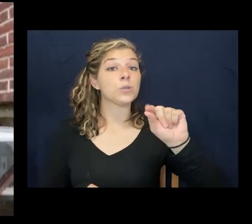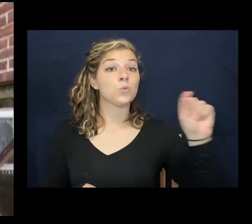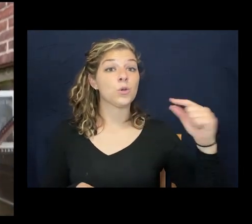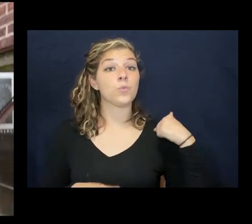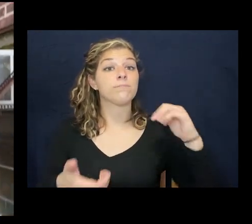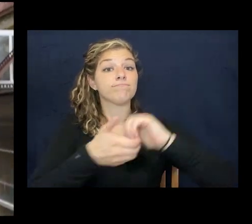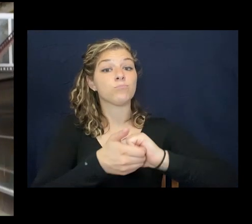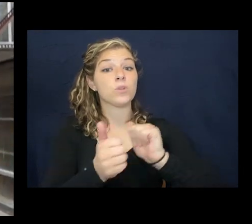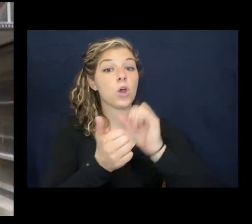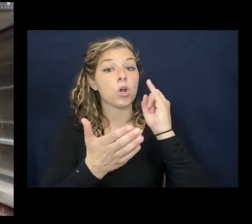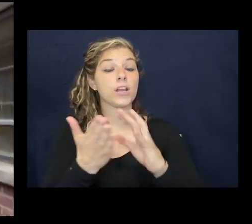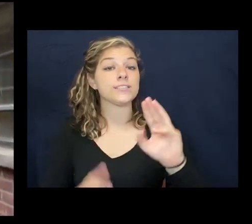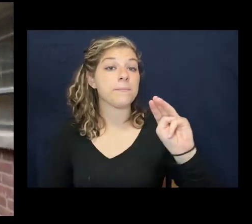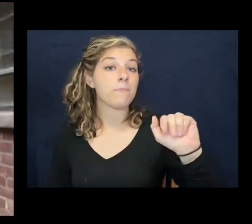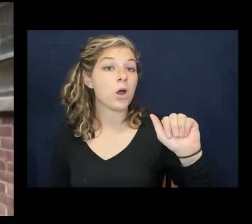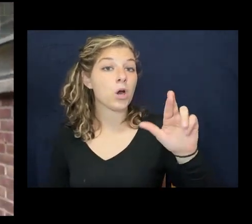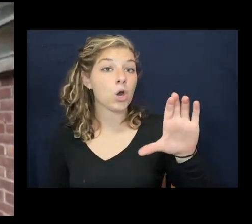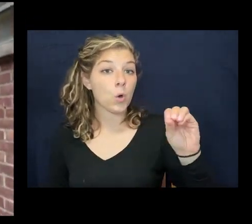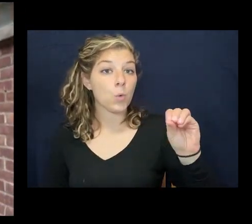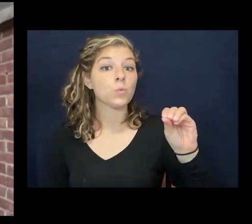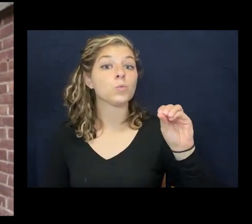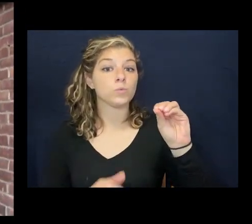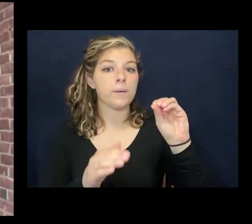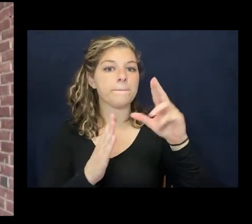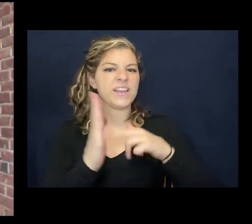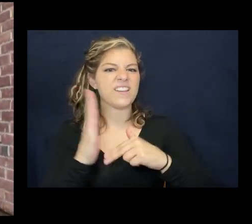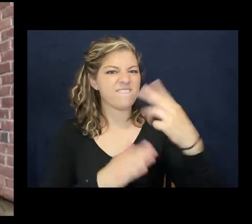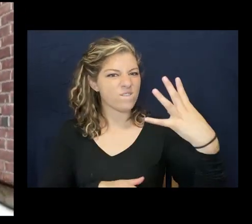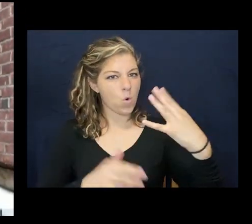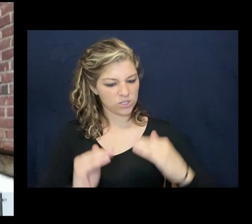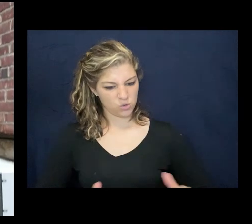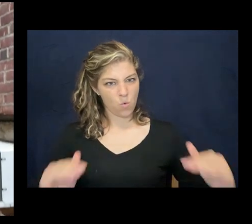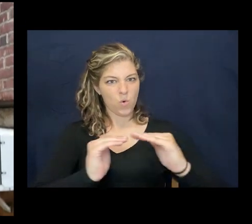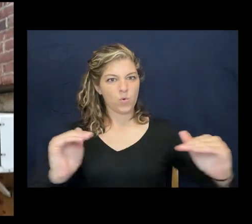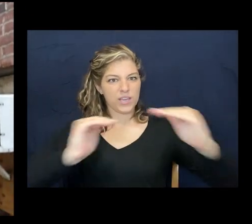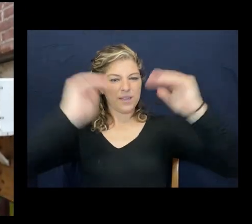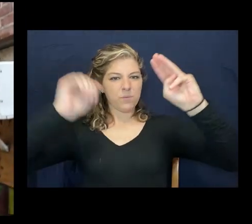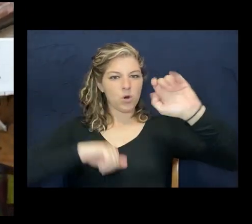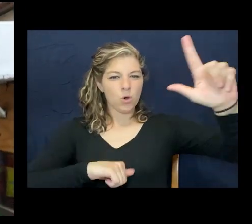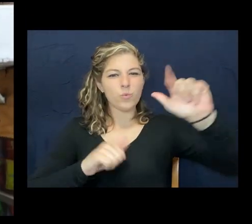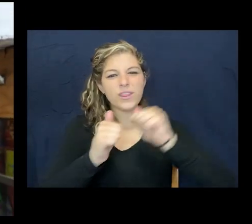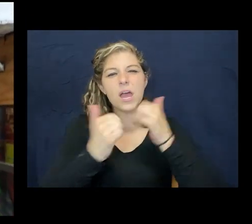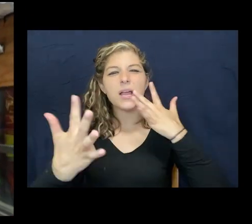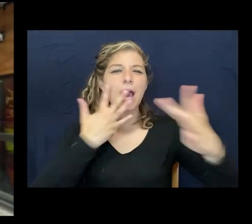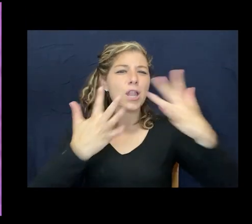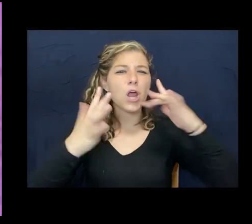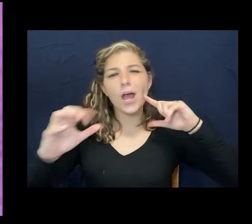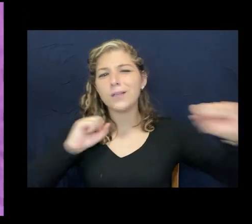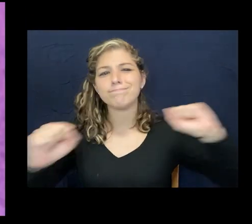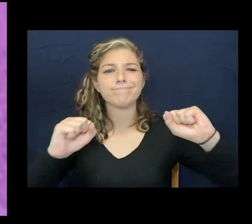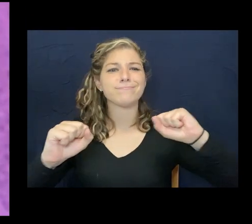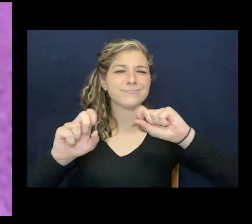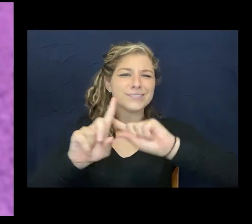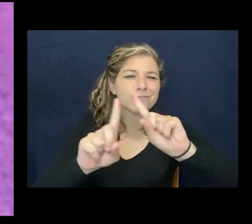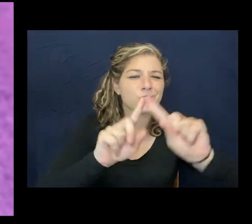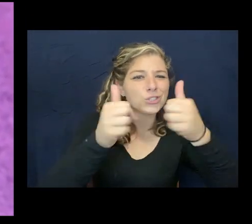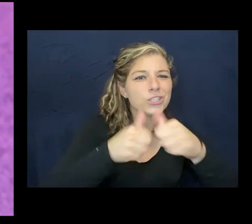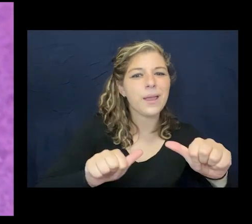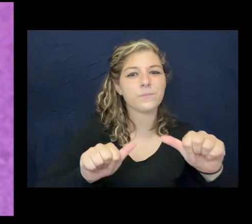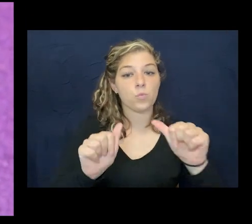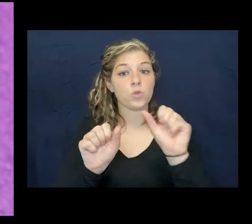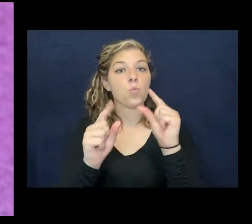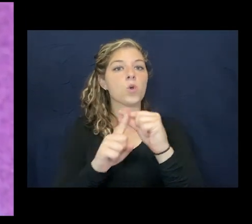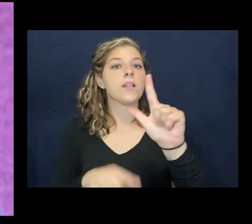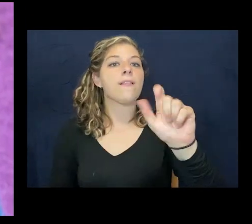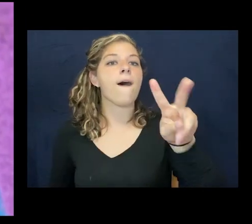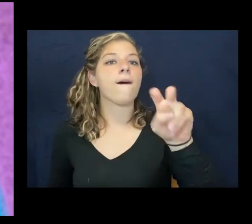2020, we worked with artist Marco Santini, who painted a four-story mural using an array of brightly colored geometric shapes and the